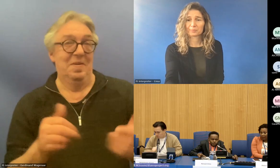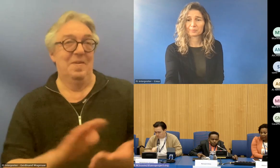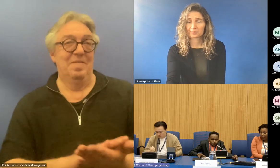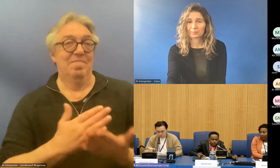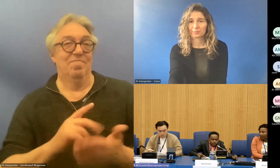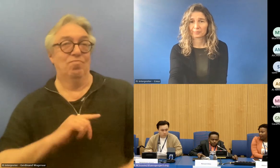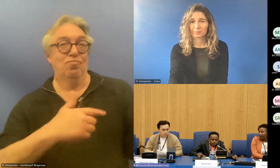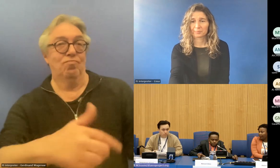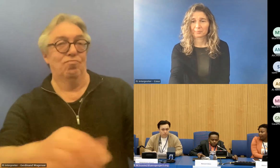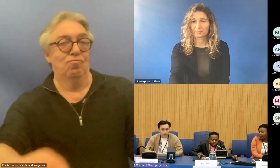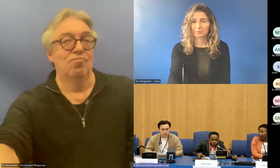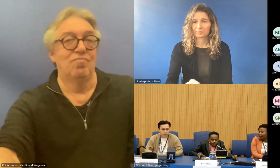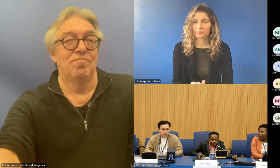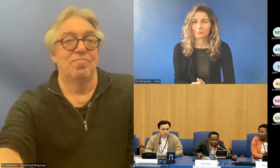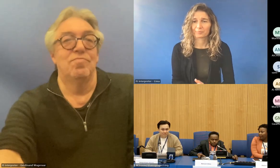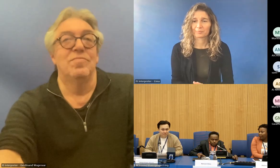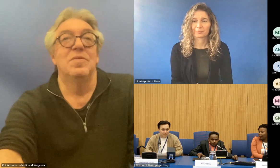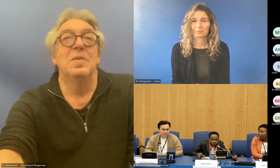in a world where